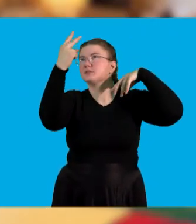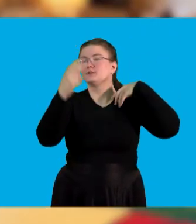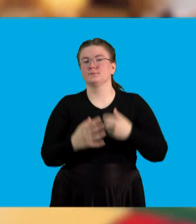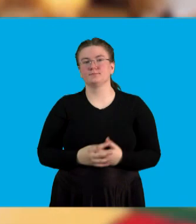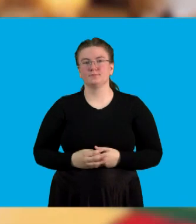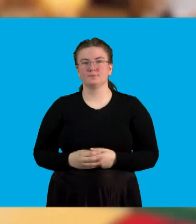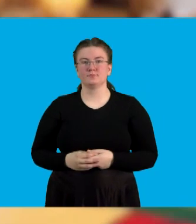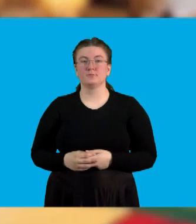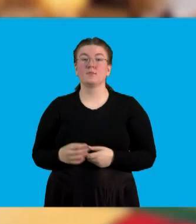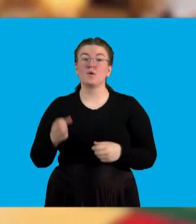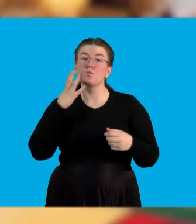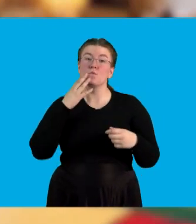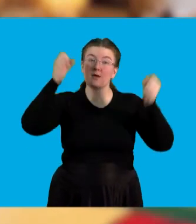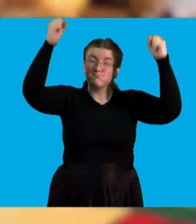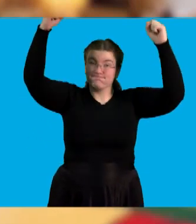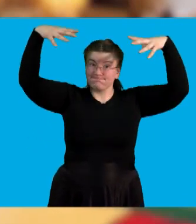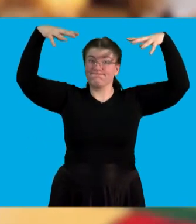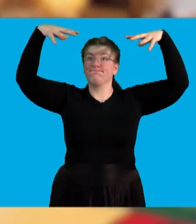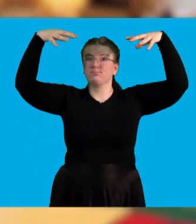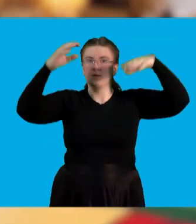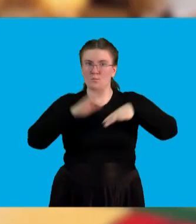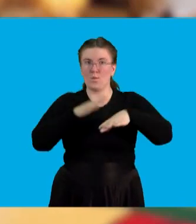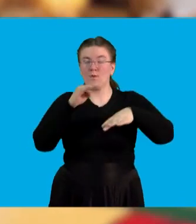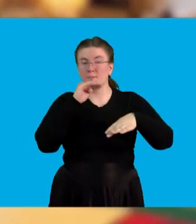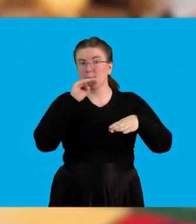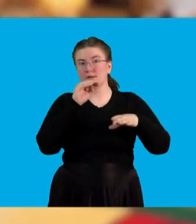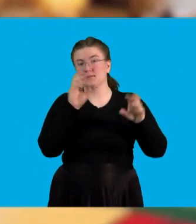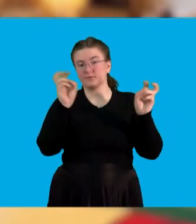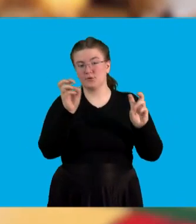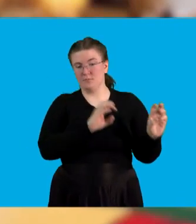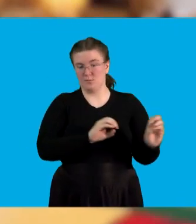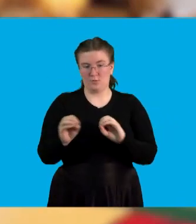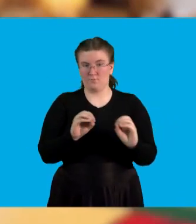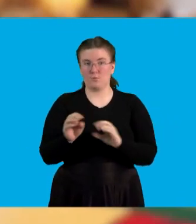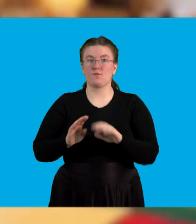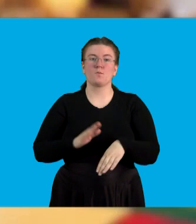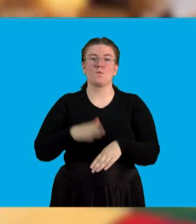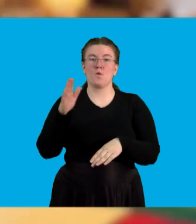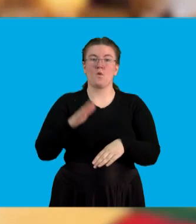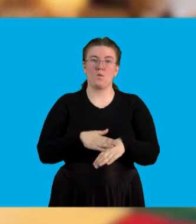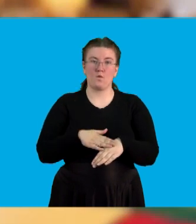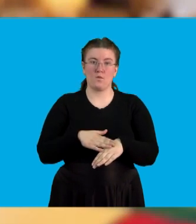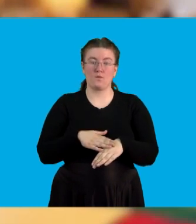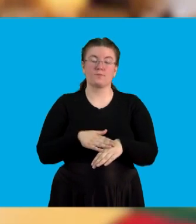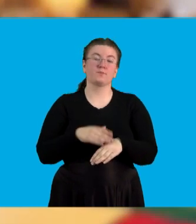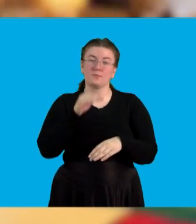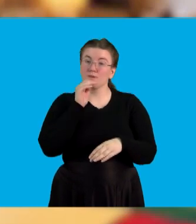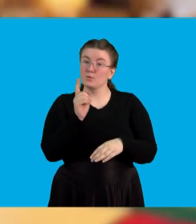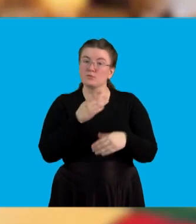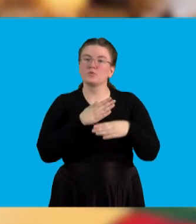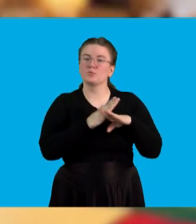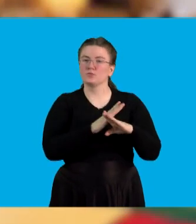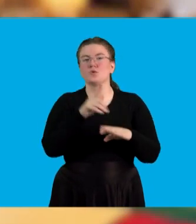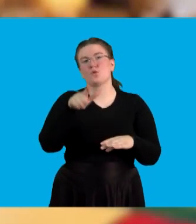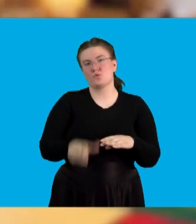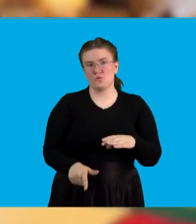of the bulb or the brightness of the resistor. The more brighter it is, that means there's more current there, meaning that the resistance is very low.